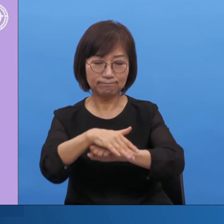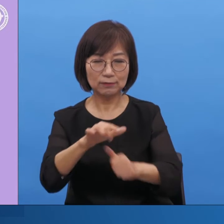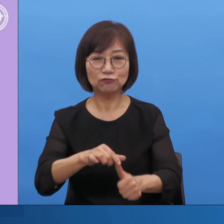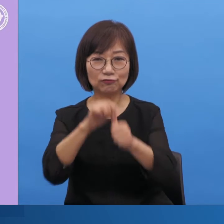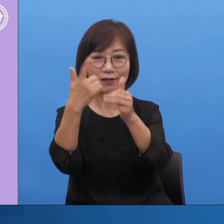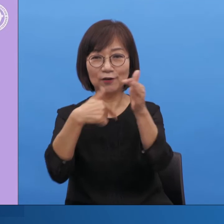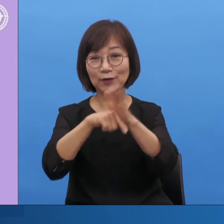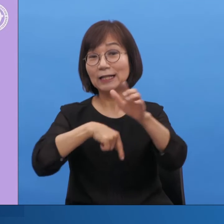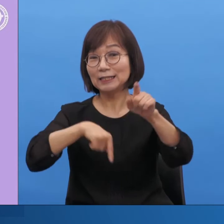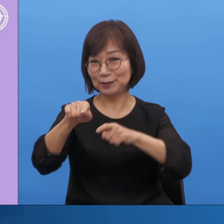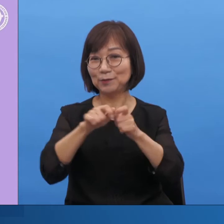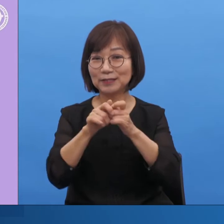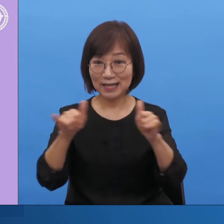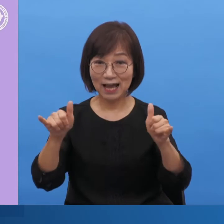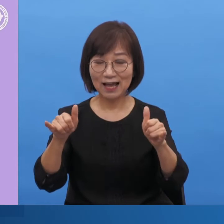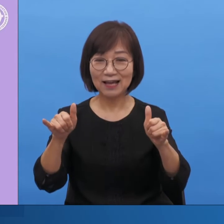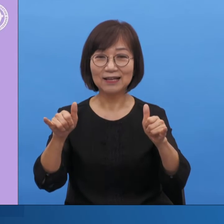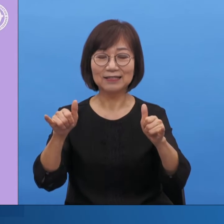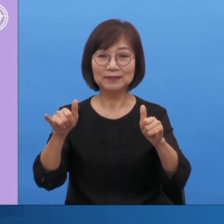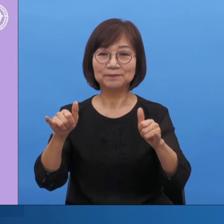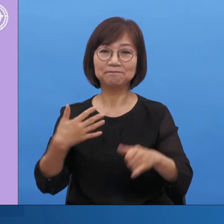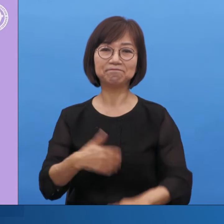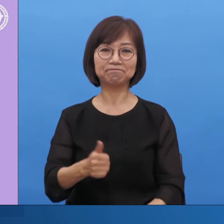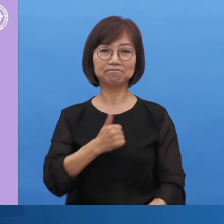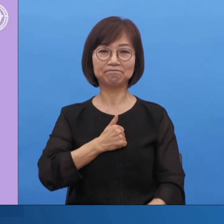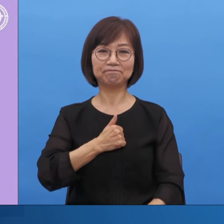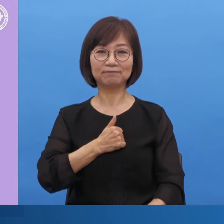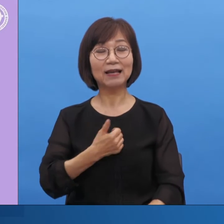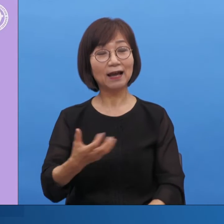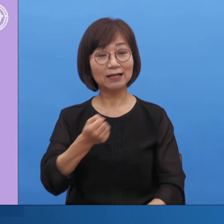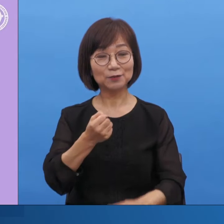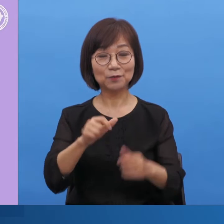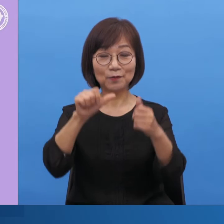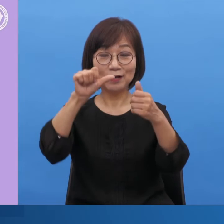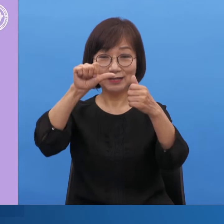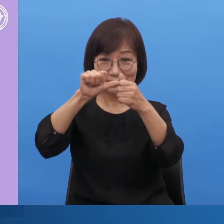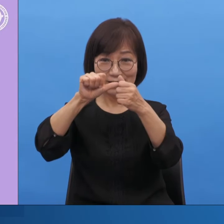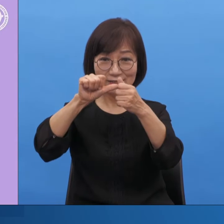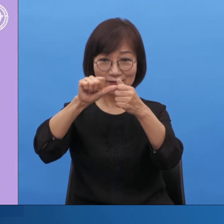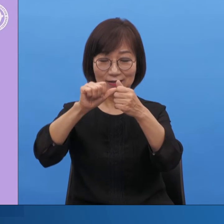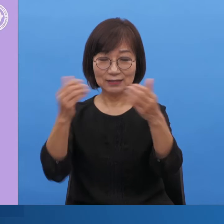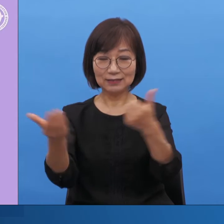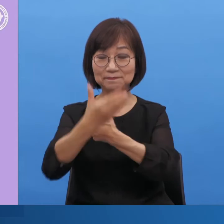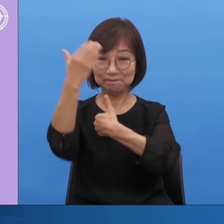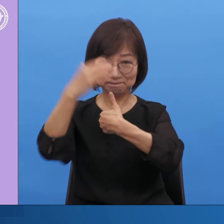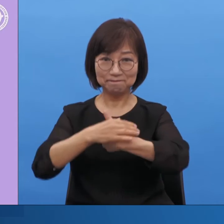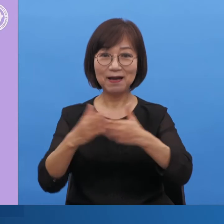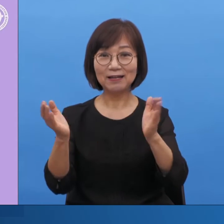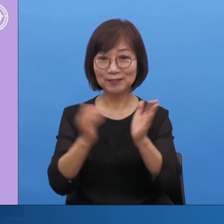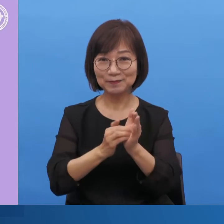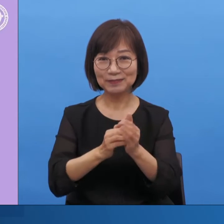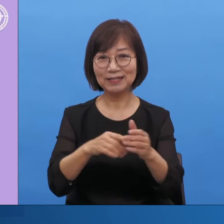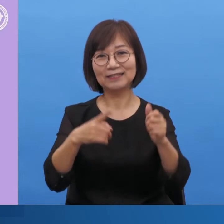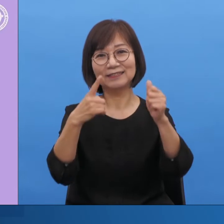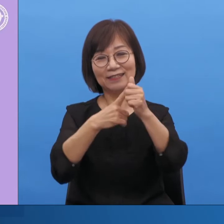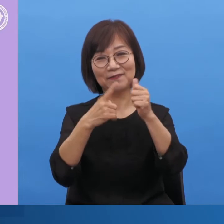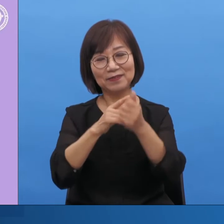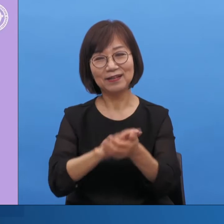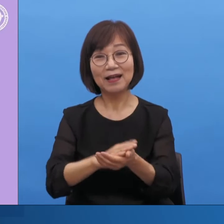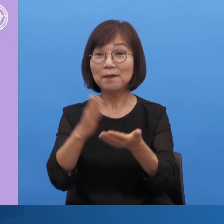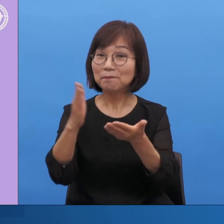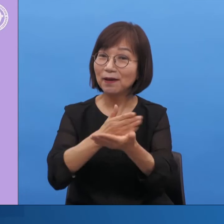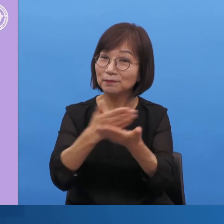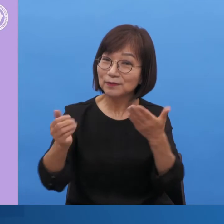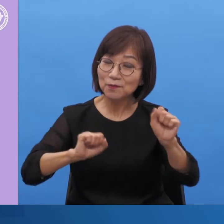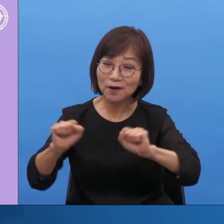our identity as leaders to save the world with 393. First, do one act